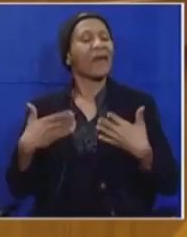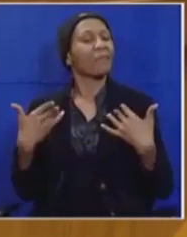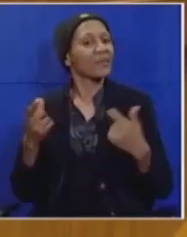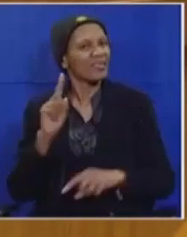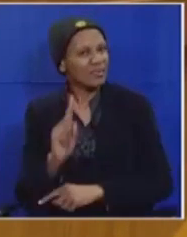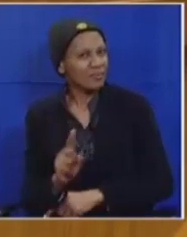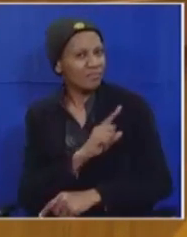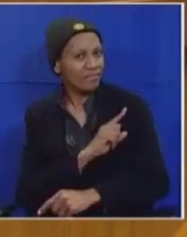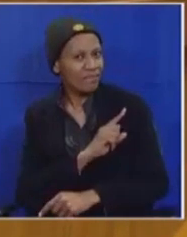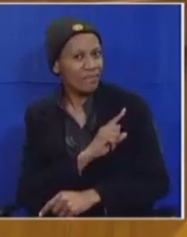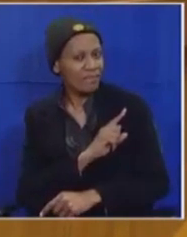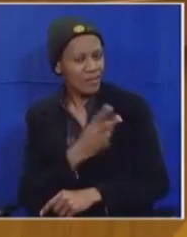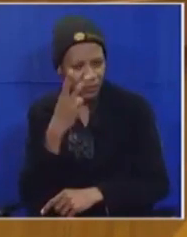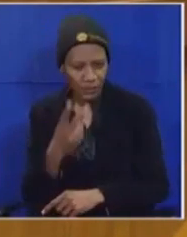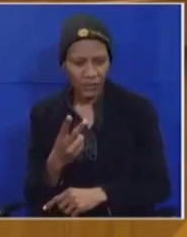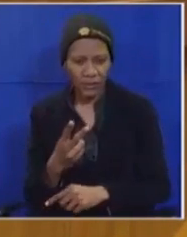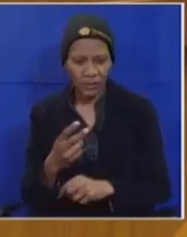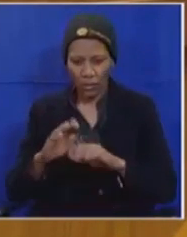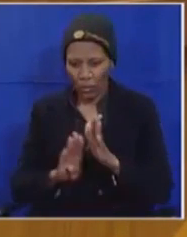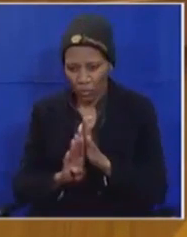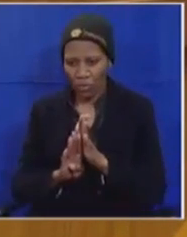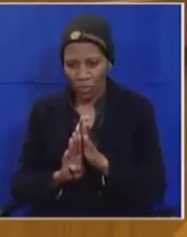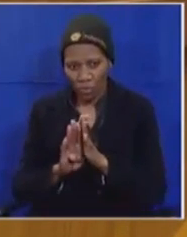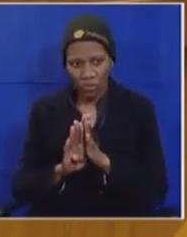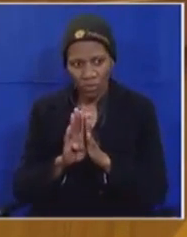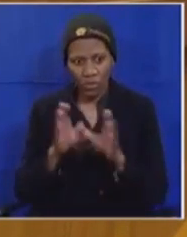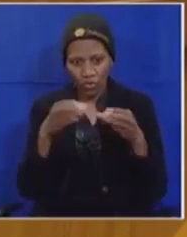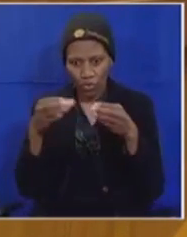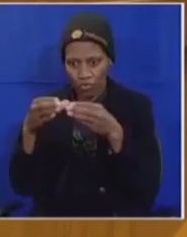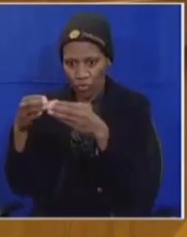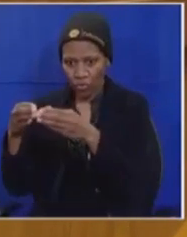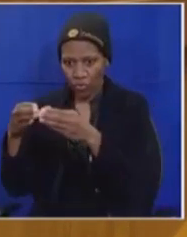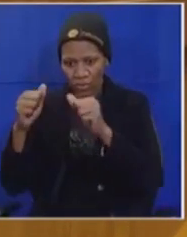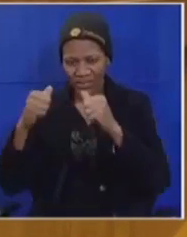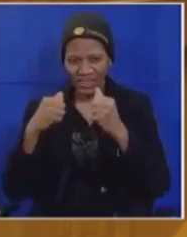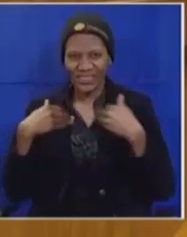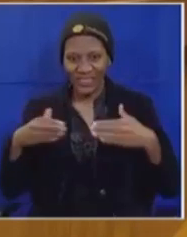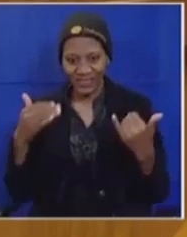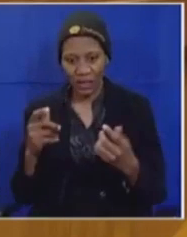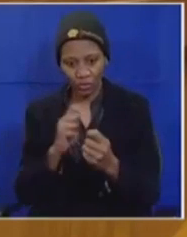that there's growing agreement amongst all of us that the